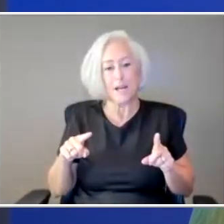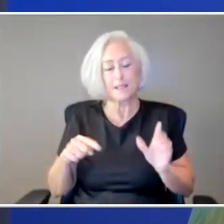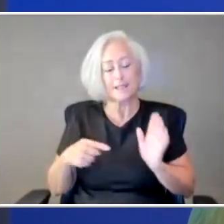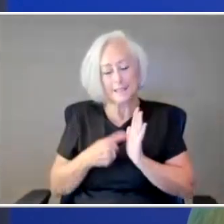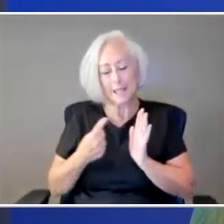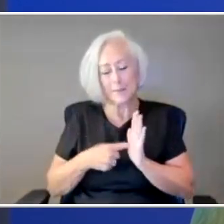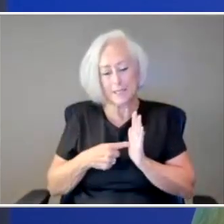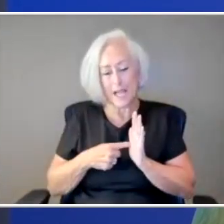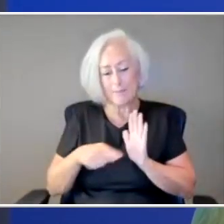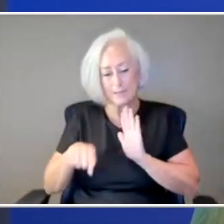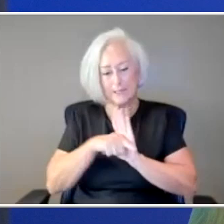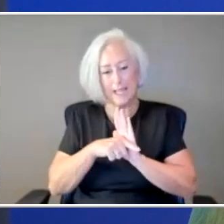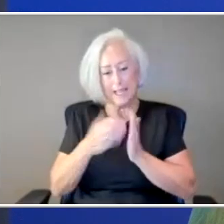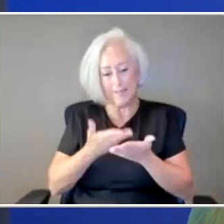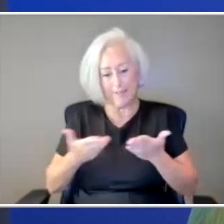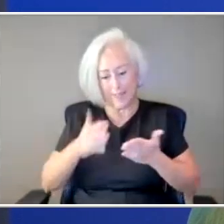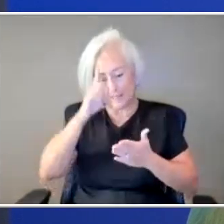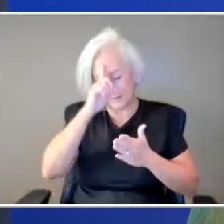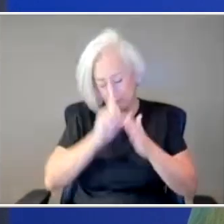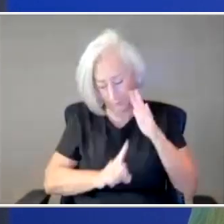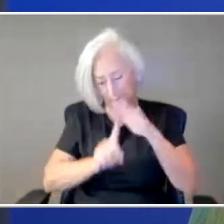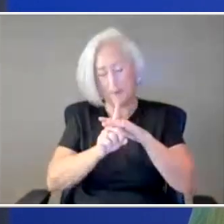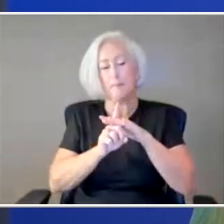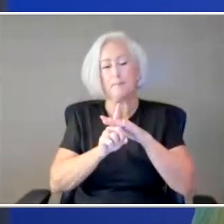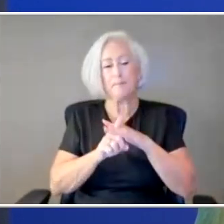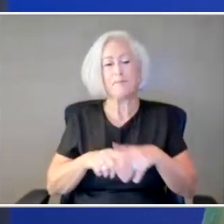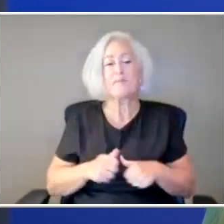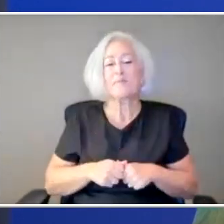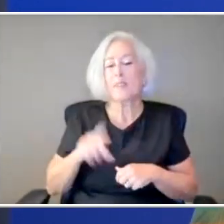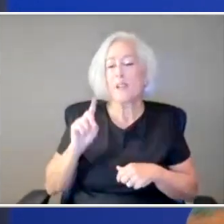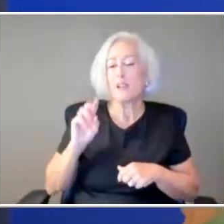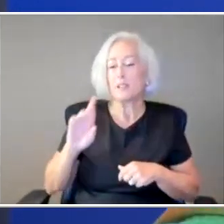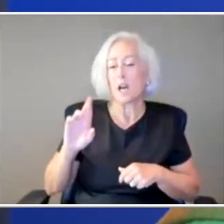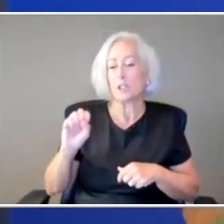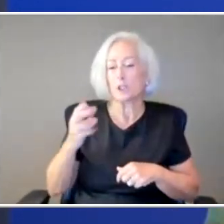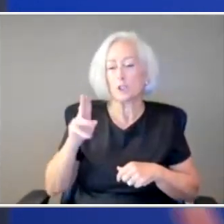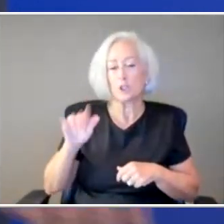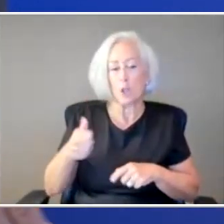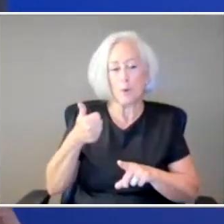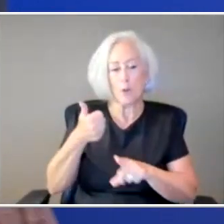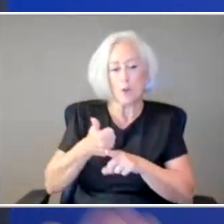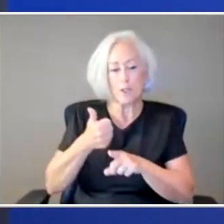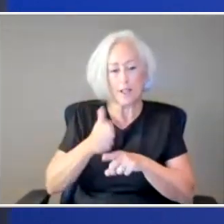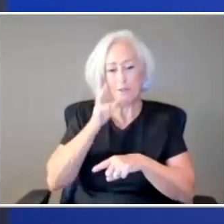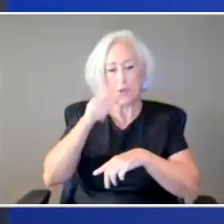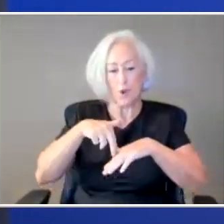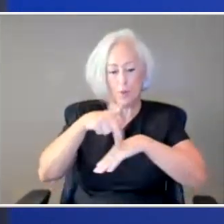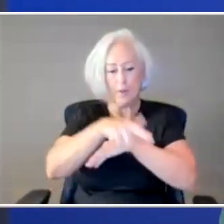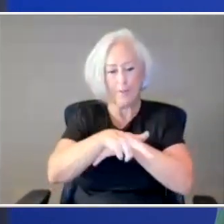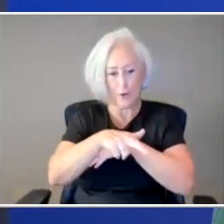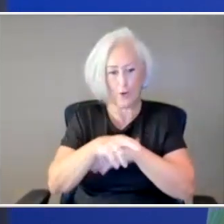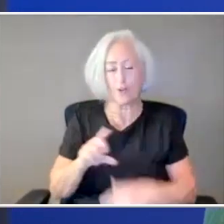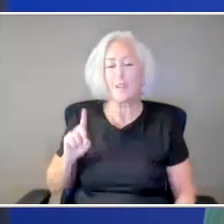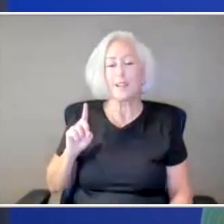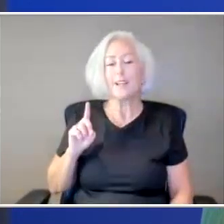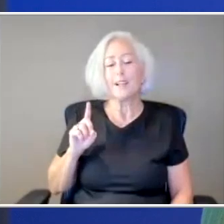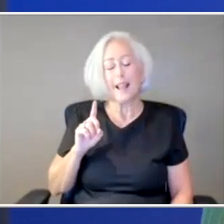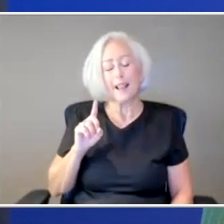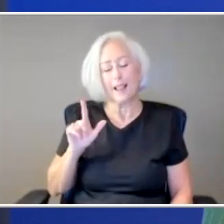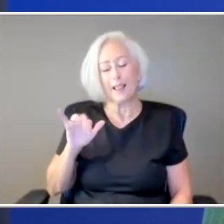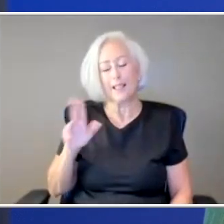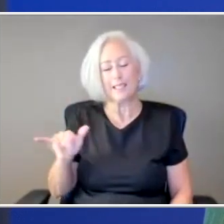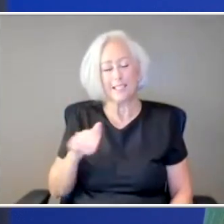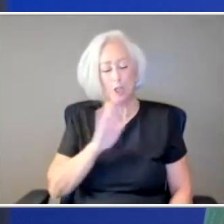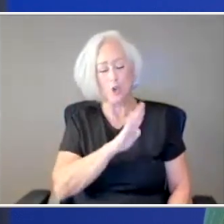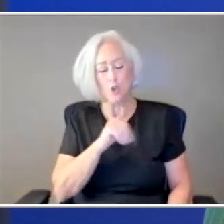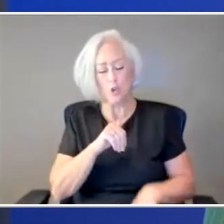in. Dr. Sharma has been very important part of it, because she'll refer out, as Lindsay's doctors have, for whatever is